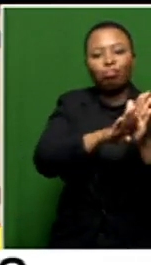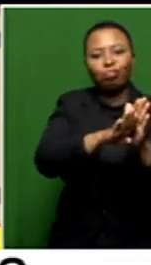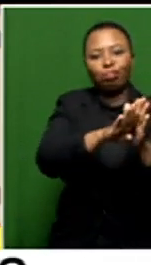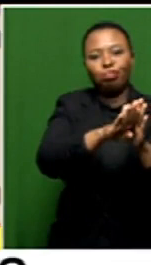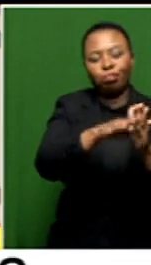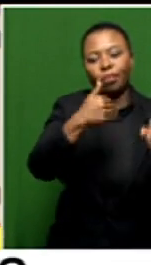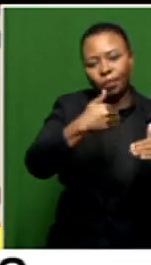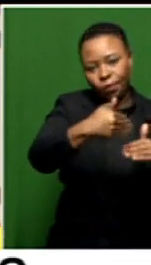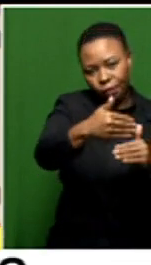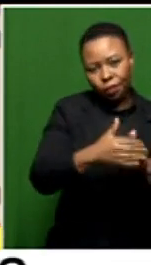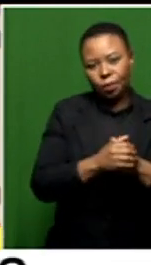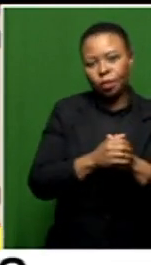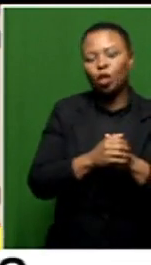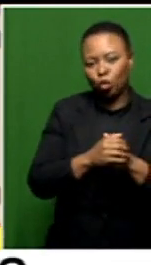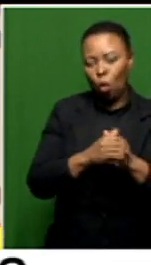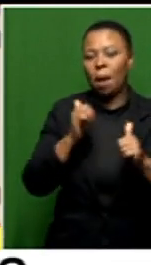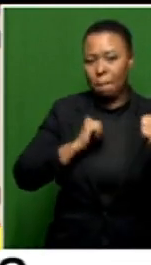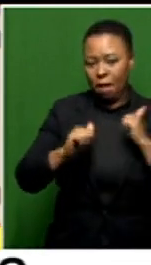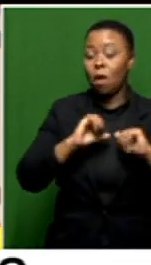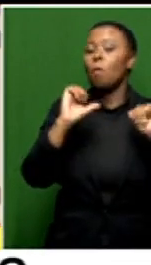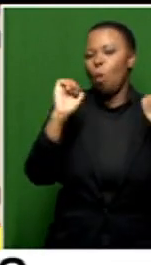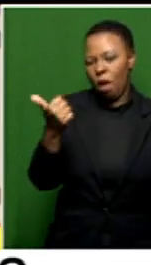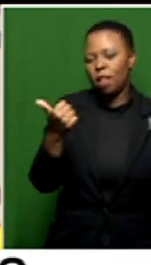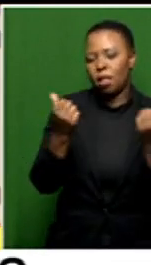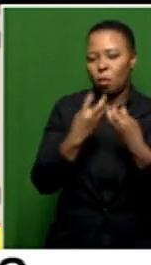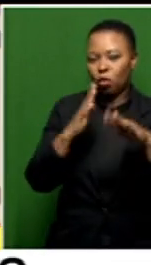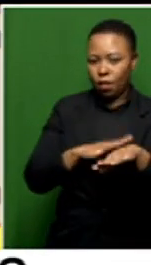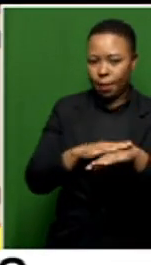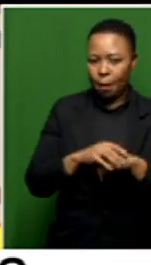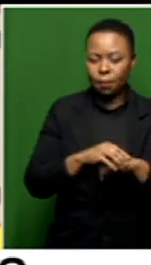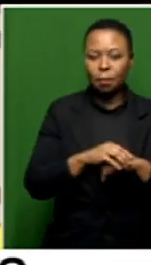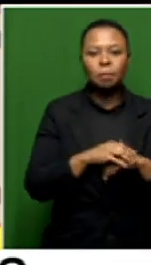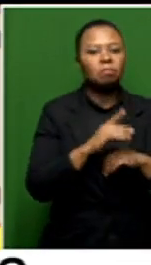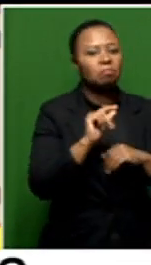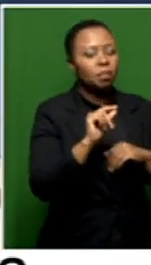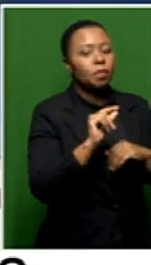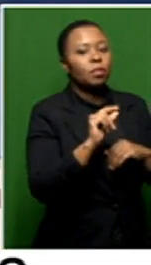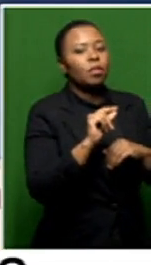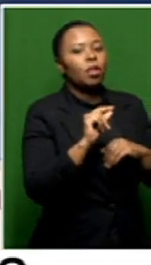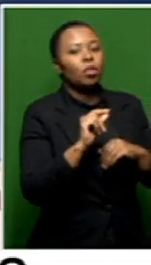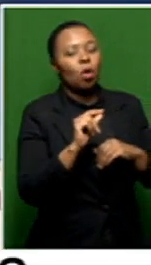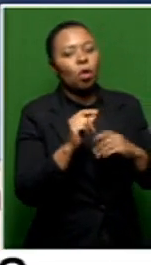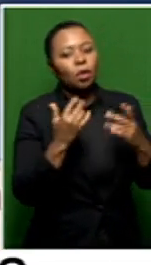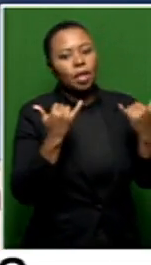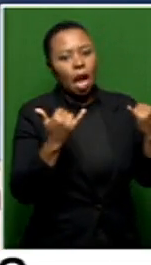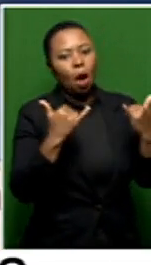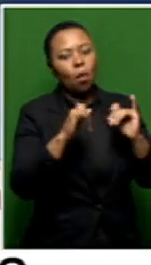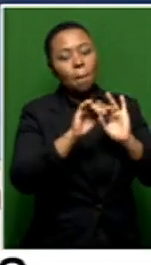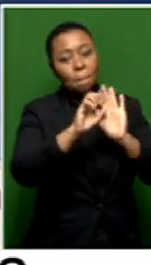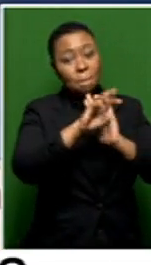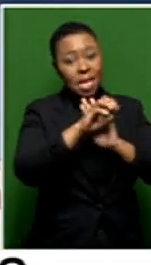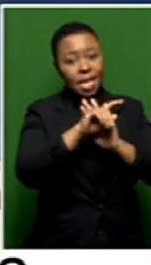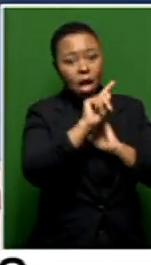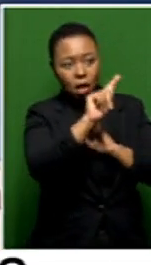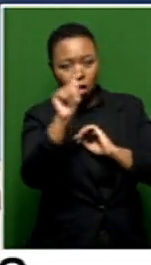has actually performed relatively well most of the time. Yeah, and I'm made to understand that you make closely with some media houses in terms